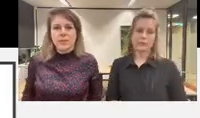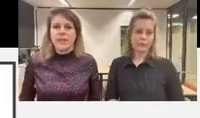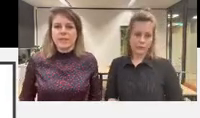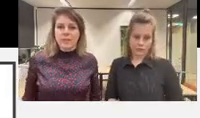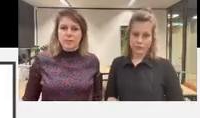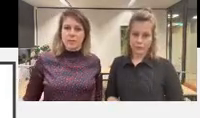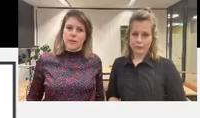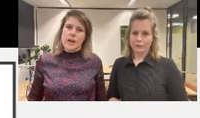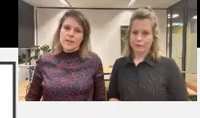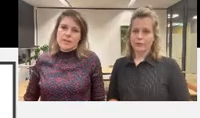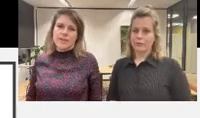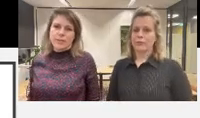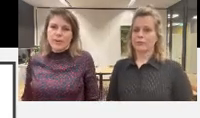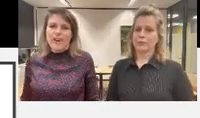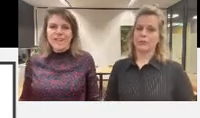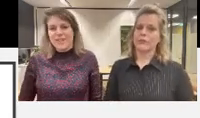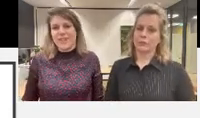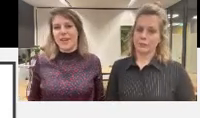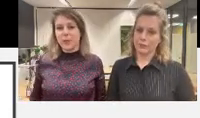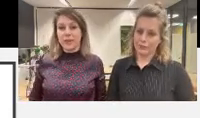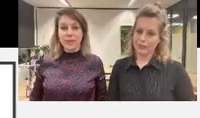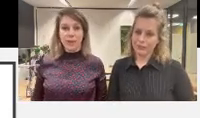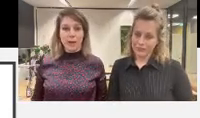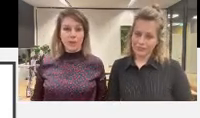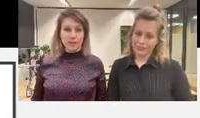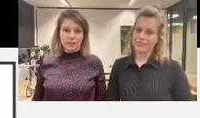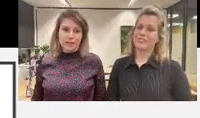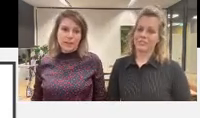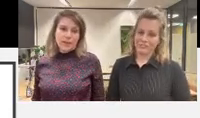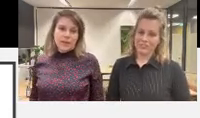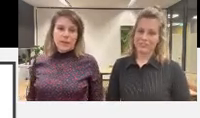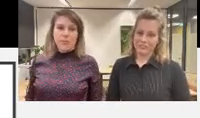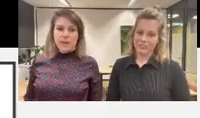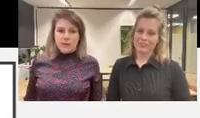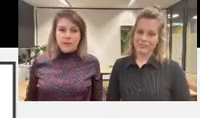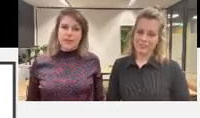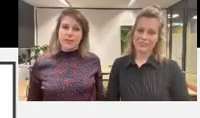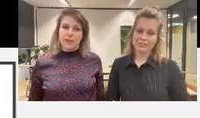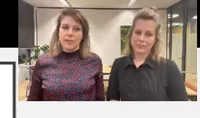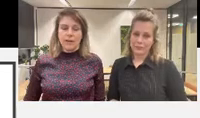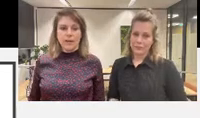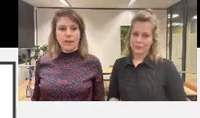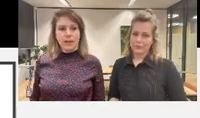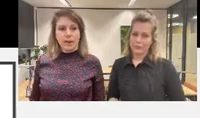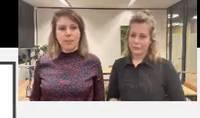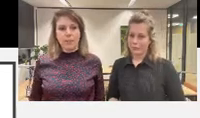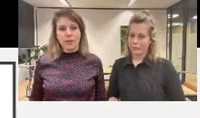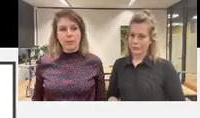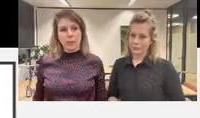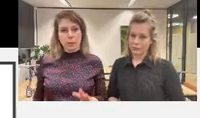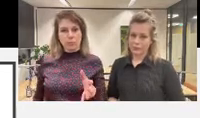into the intensive variance with families. Mavison et al.